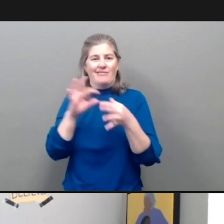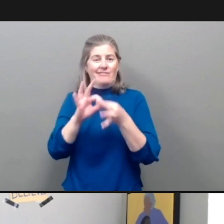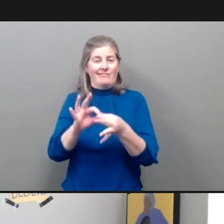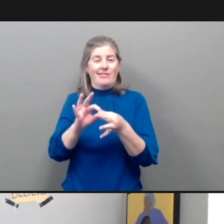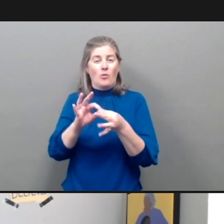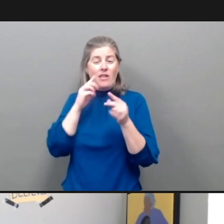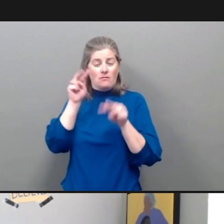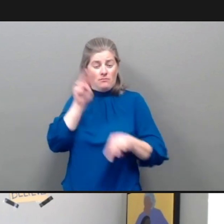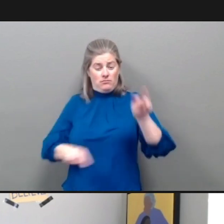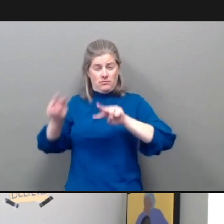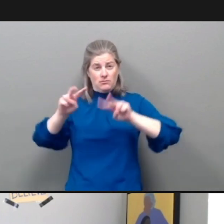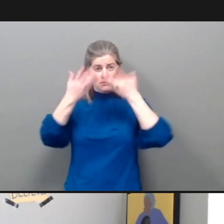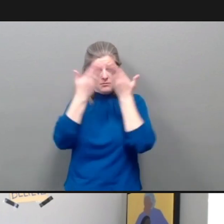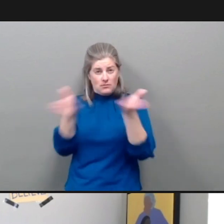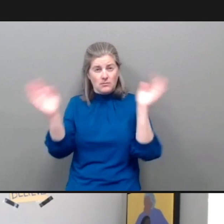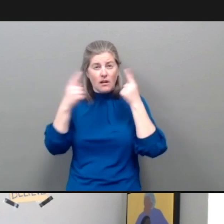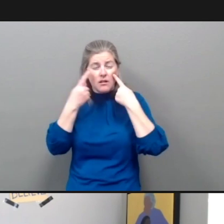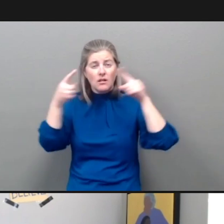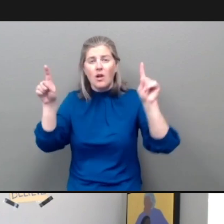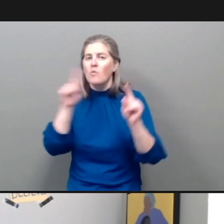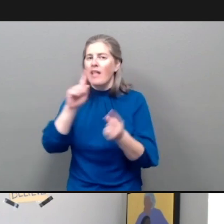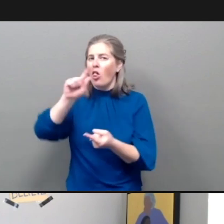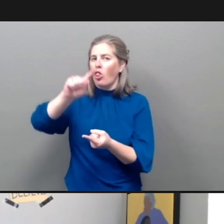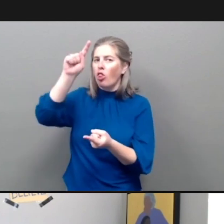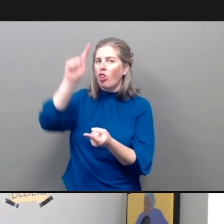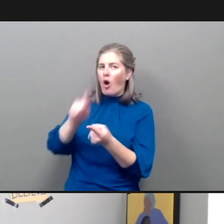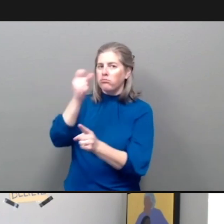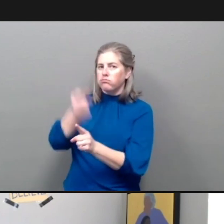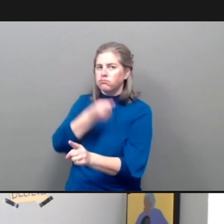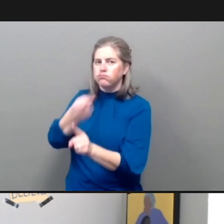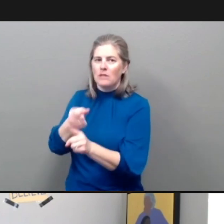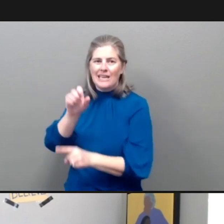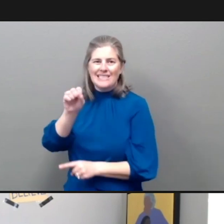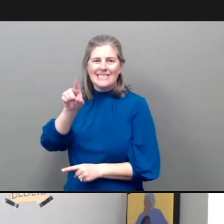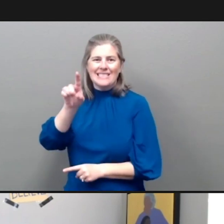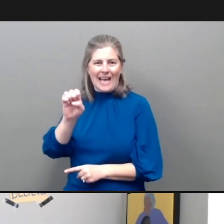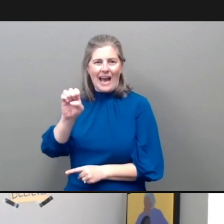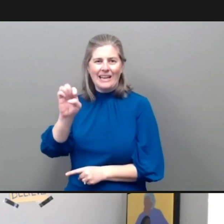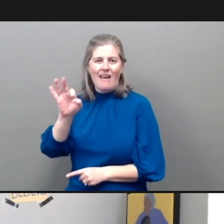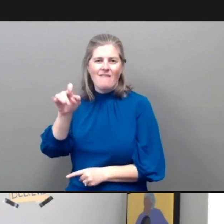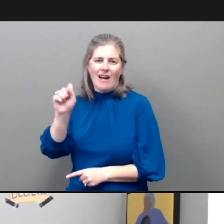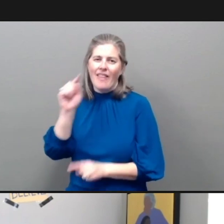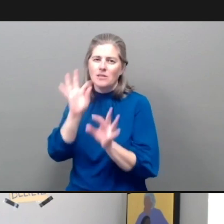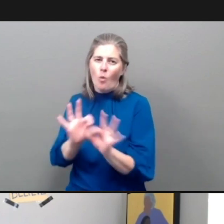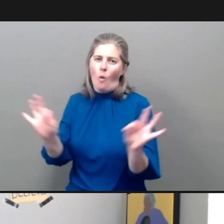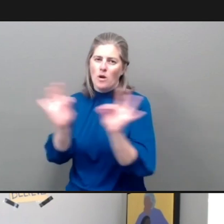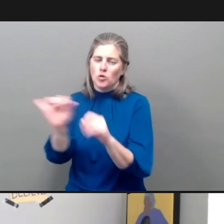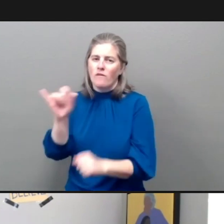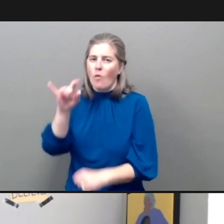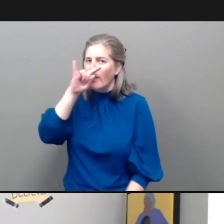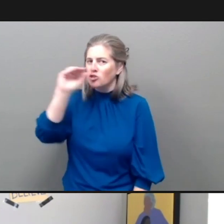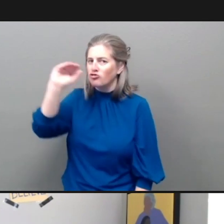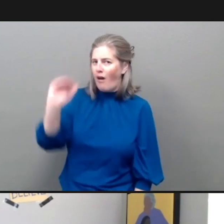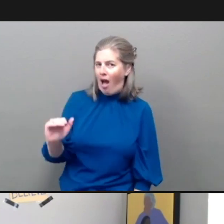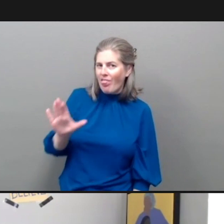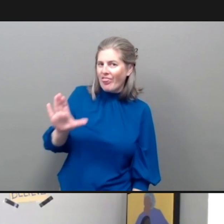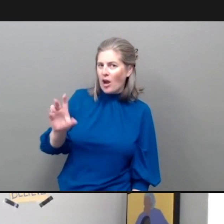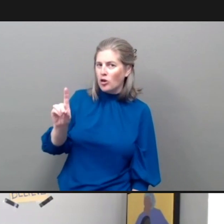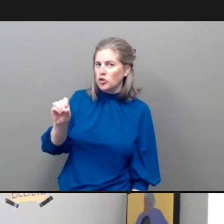and actually the very, very low side effect profile also very impressive for the child dose of